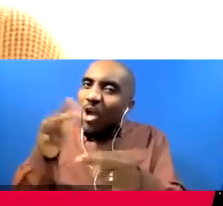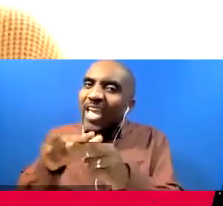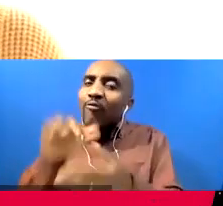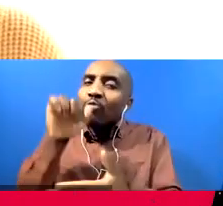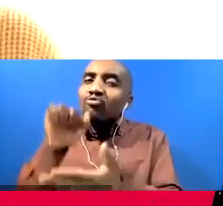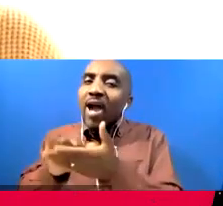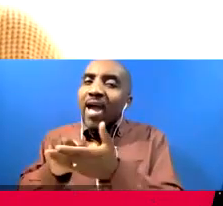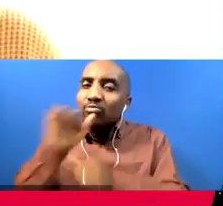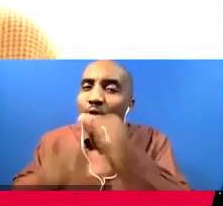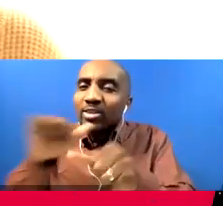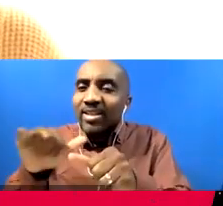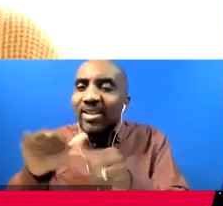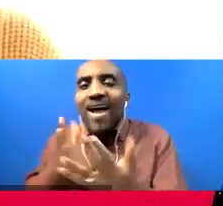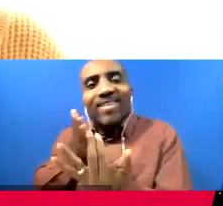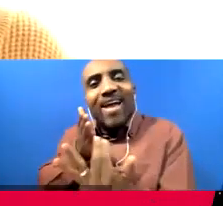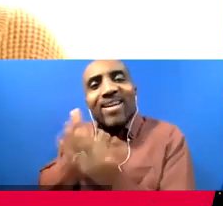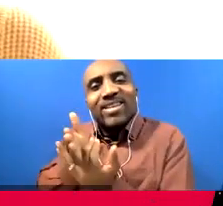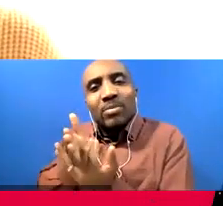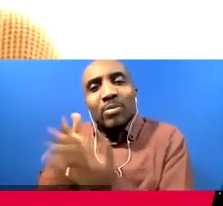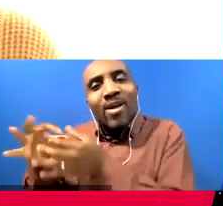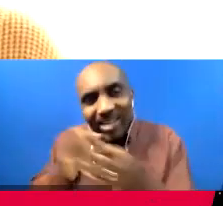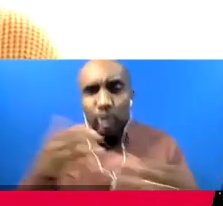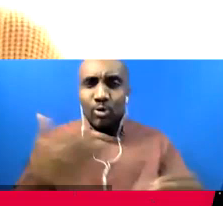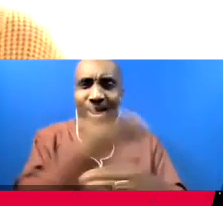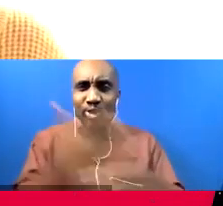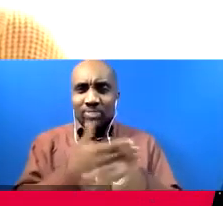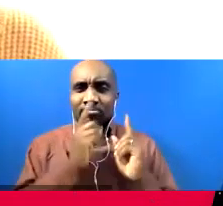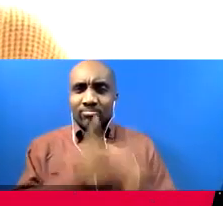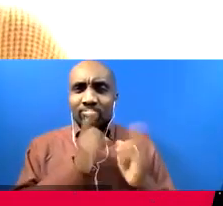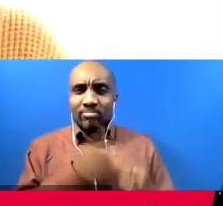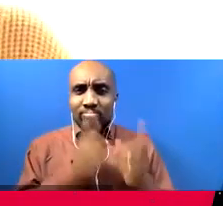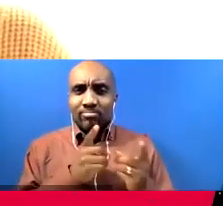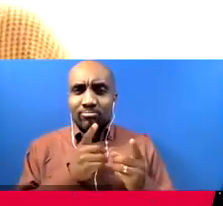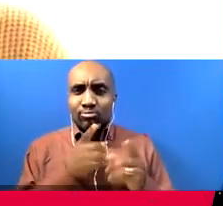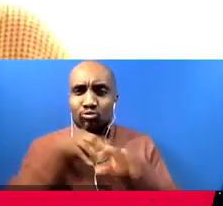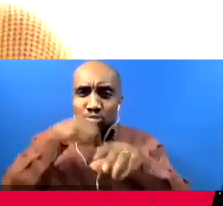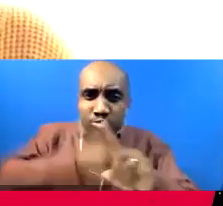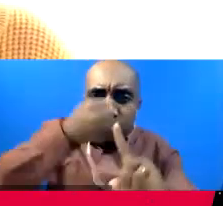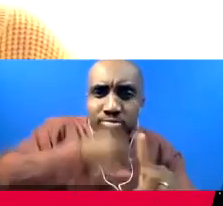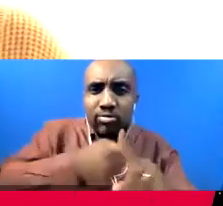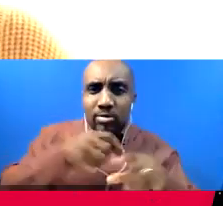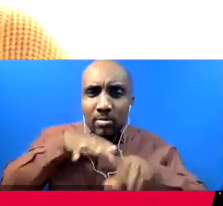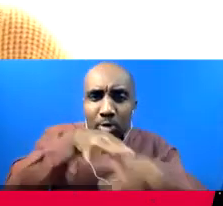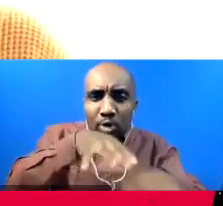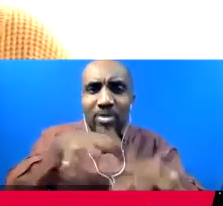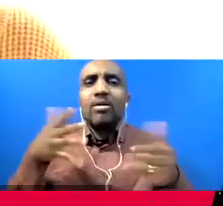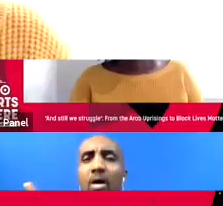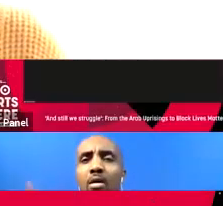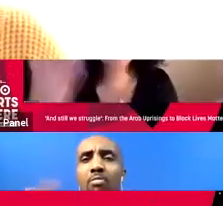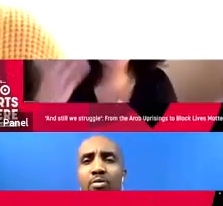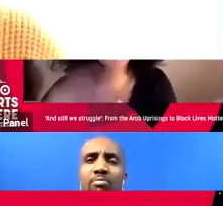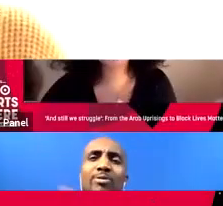so powerful and so strong when used right and when it's accessible and when we combine that with action-based movement and